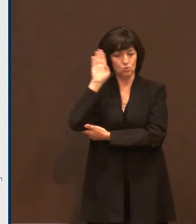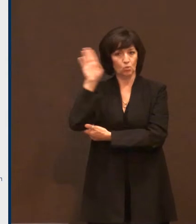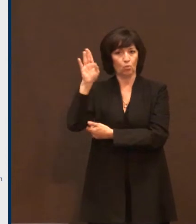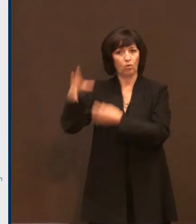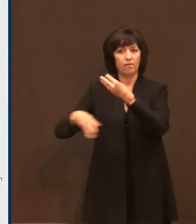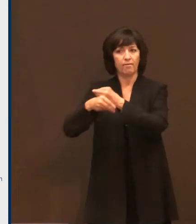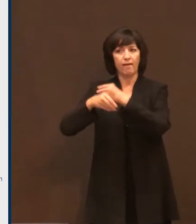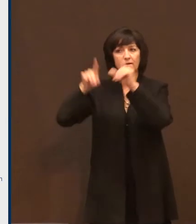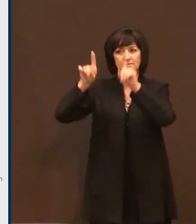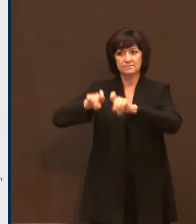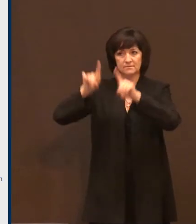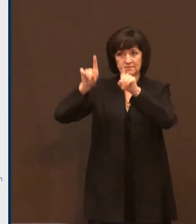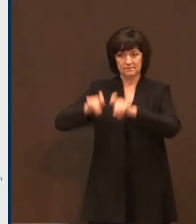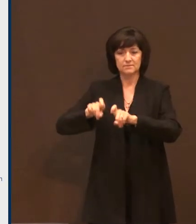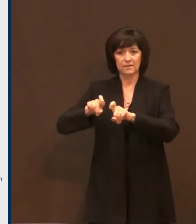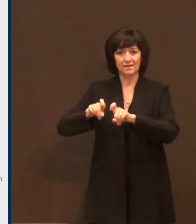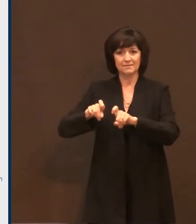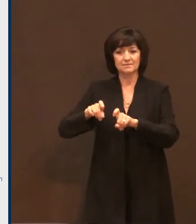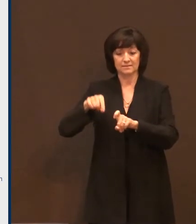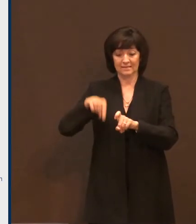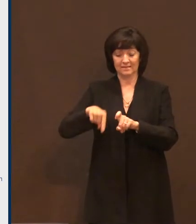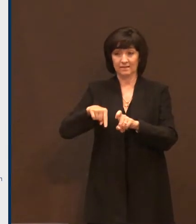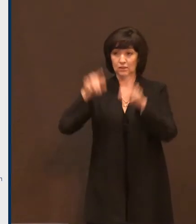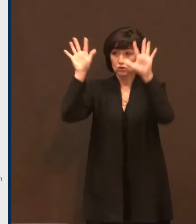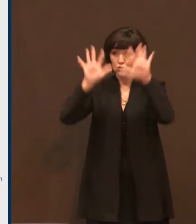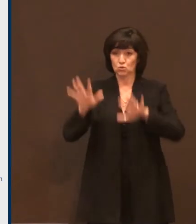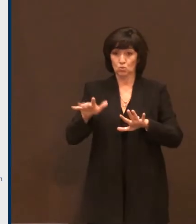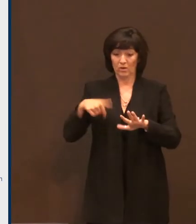start off. Due to the weather this week, this nice,